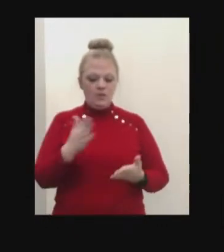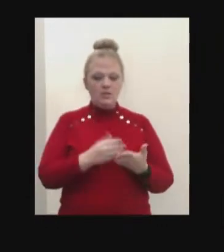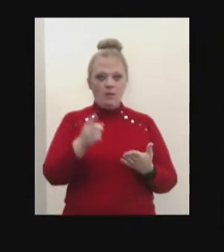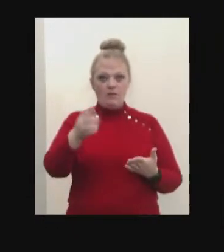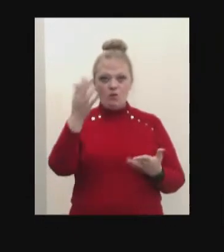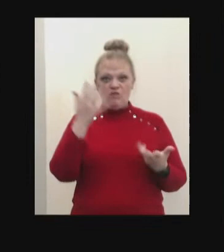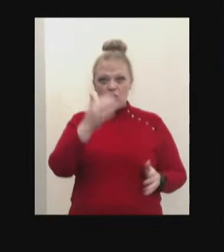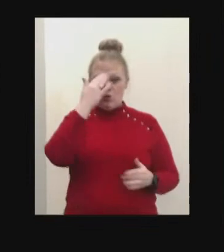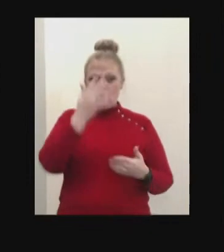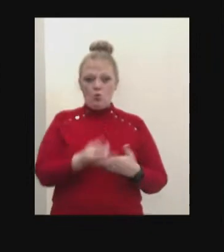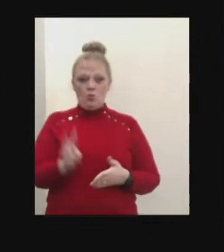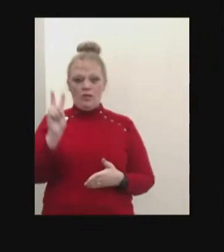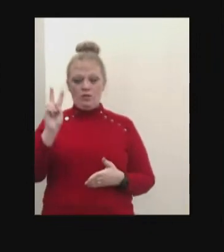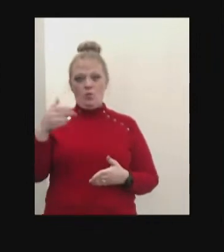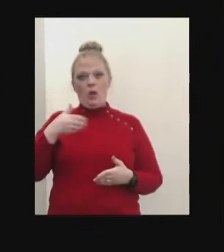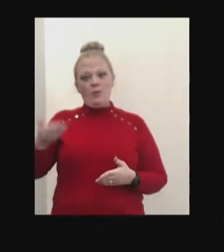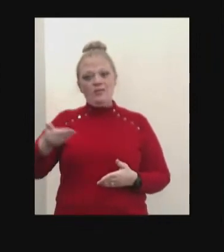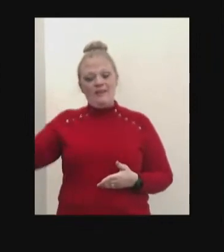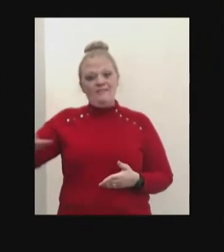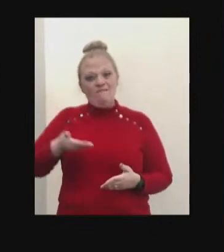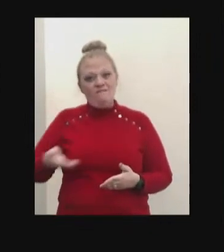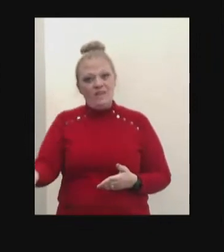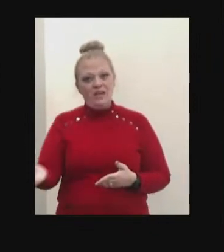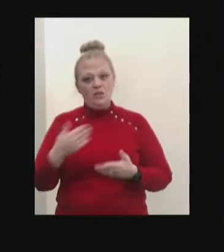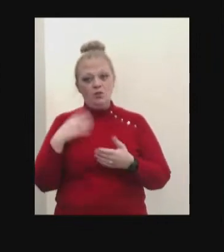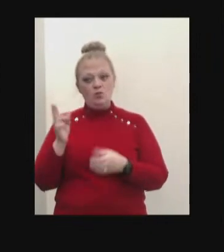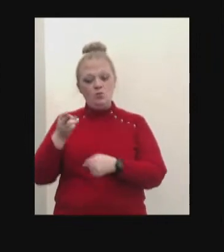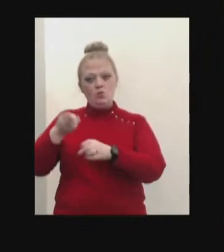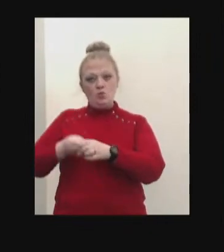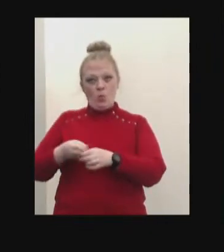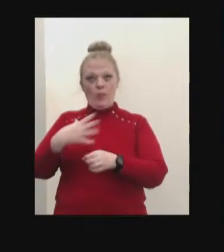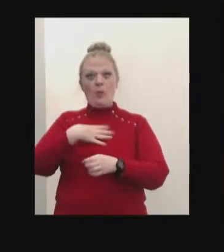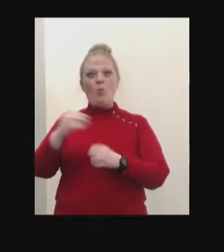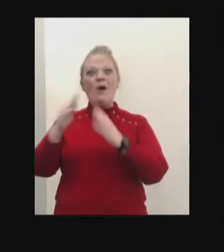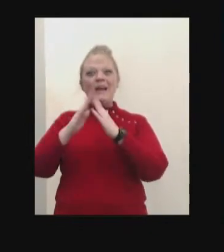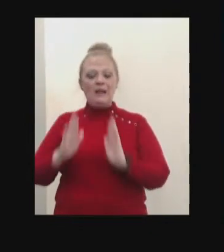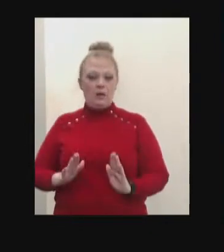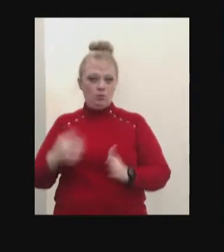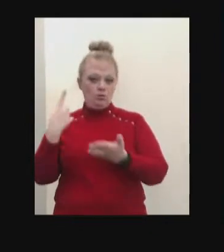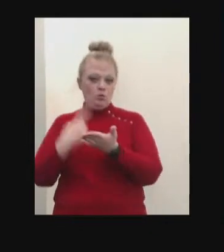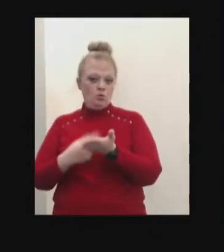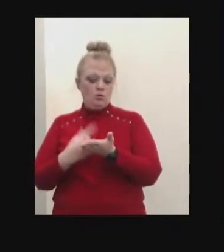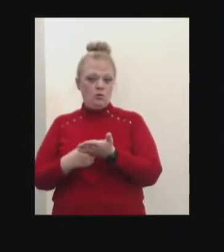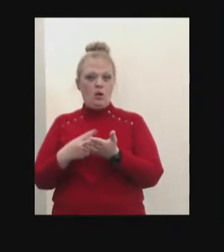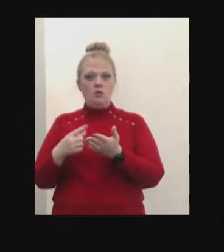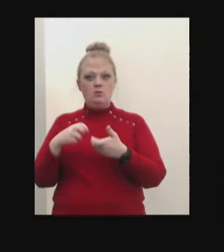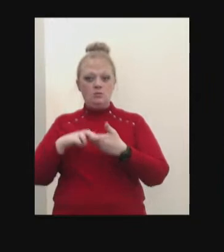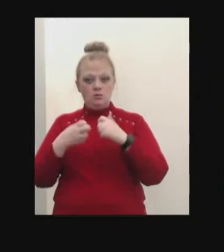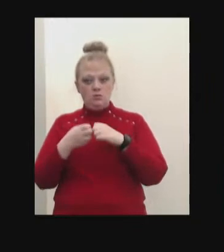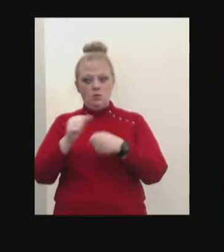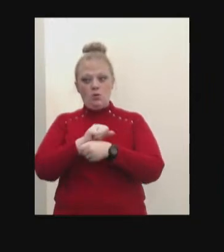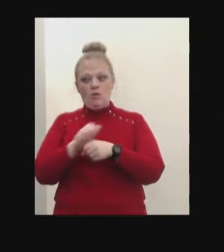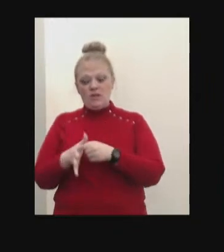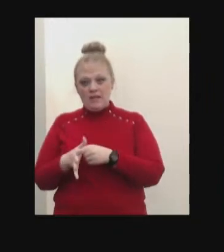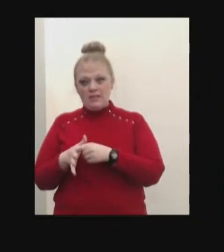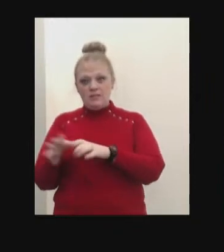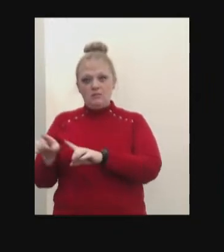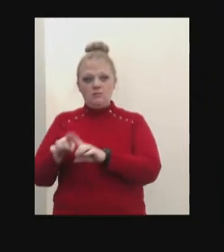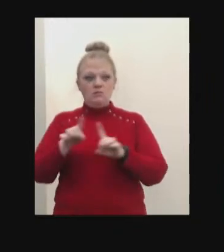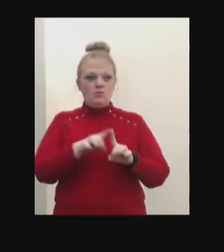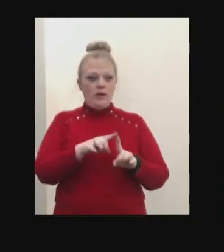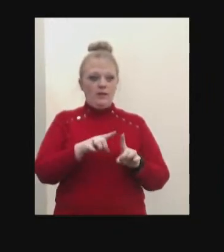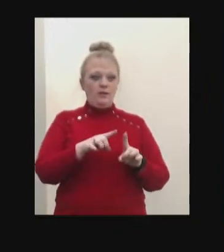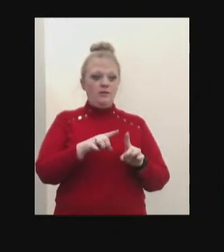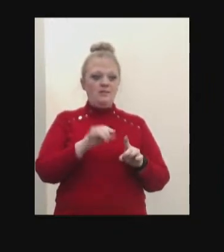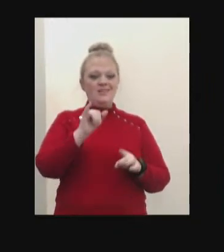was invited to join a number of county leaders at the White House to discuss issues with COVID-19, as well as issues regarding the